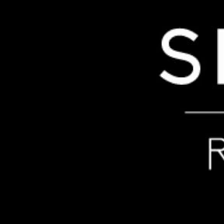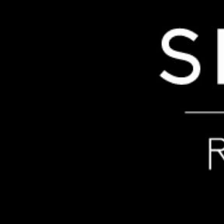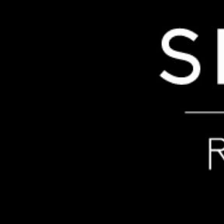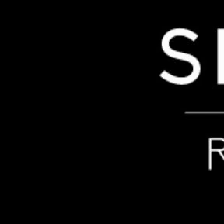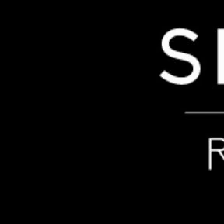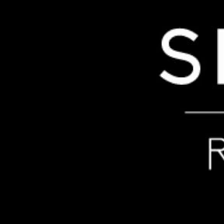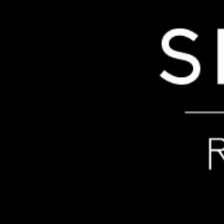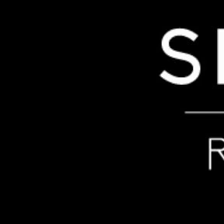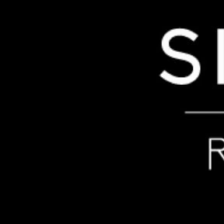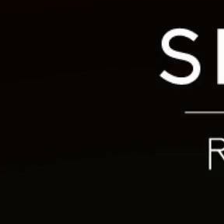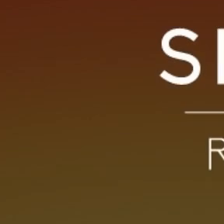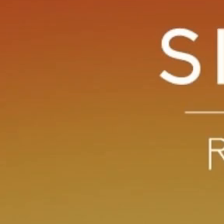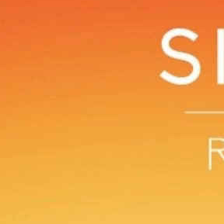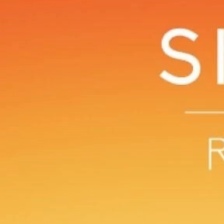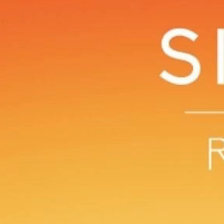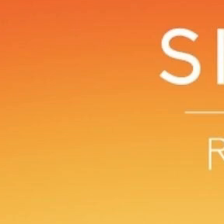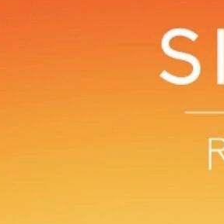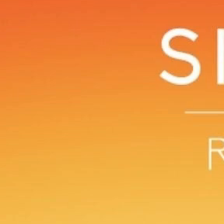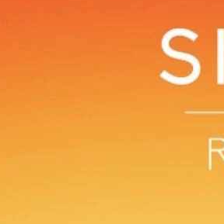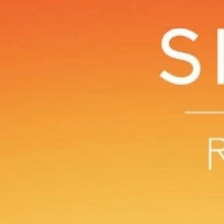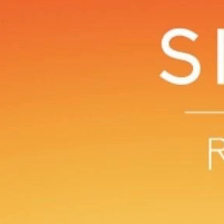I